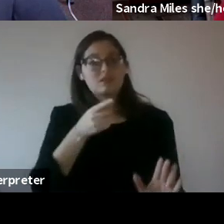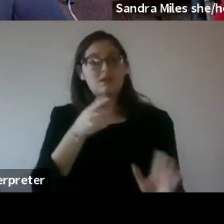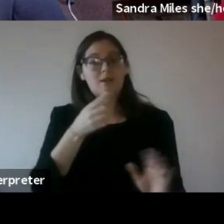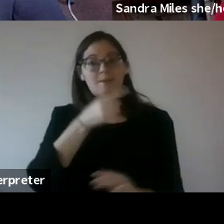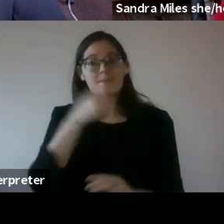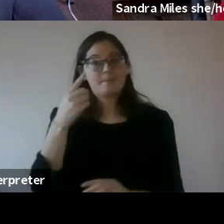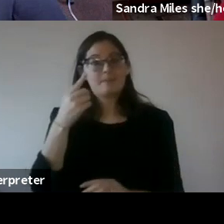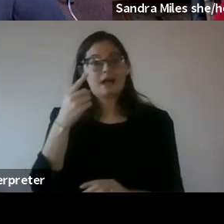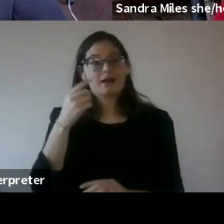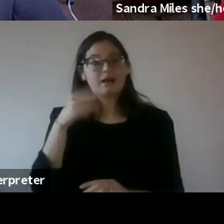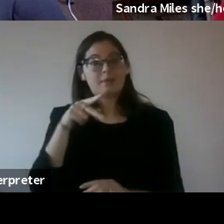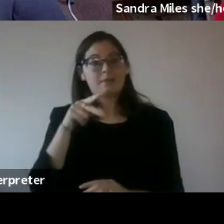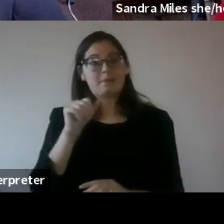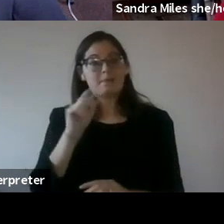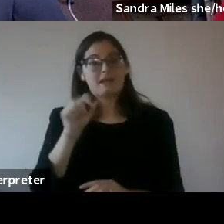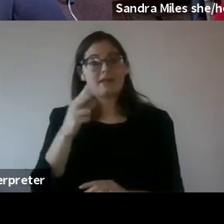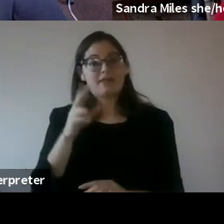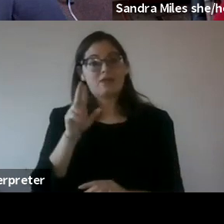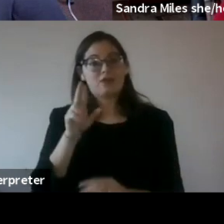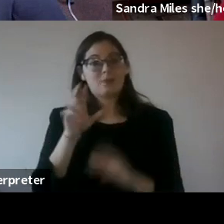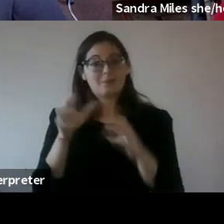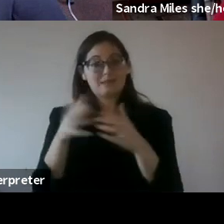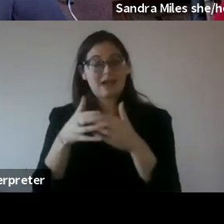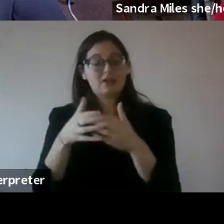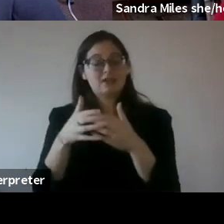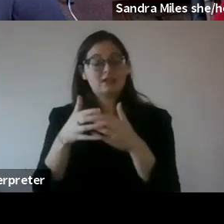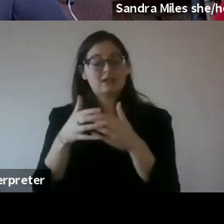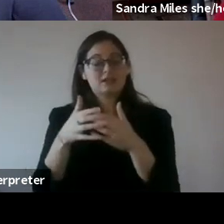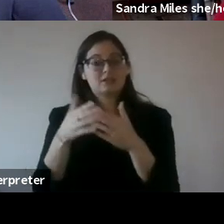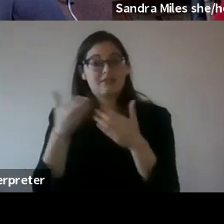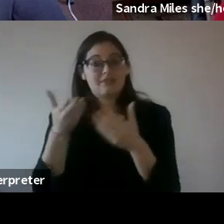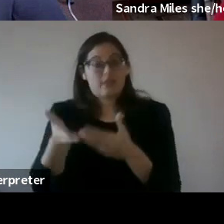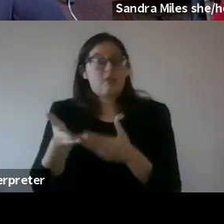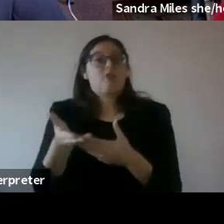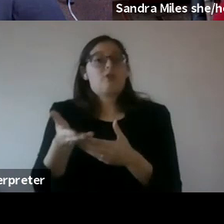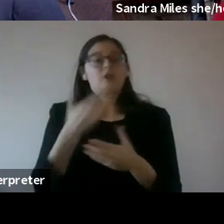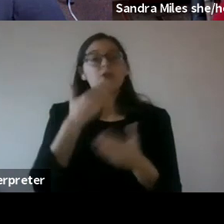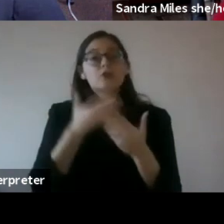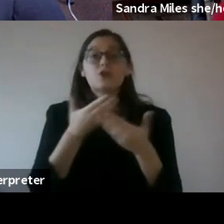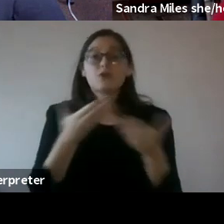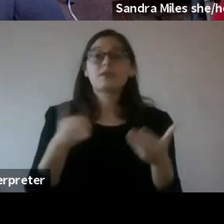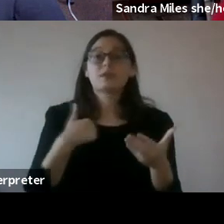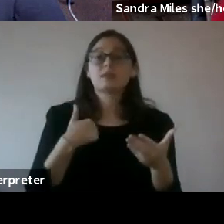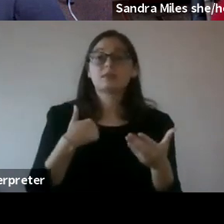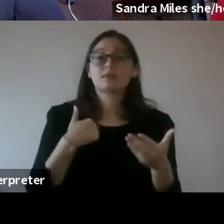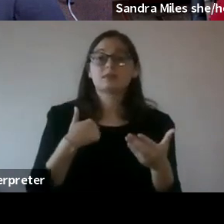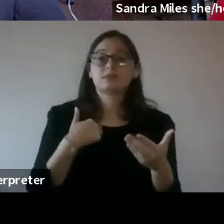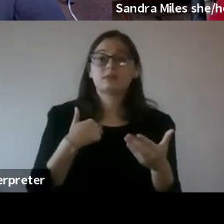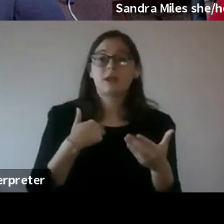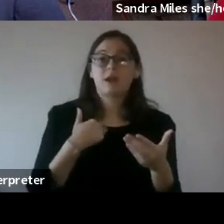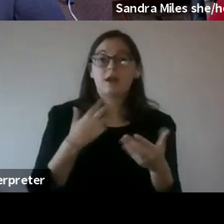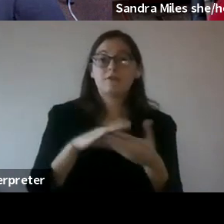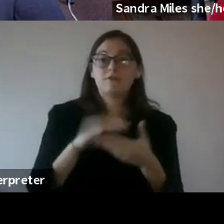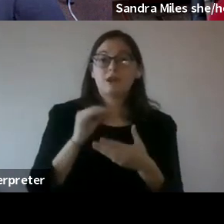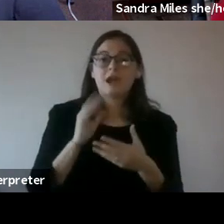Panther battalion that is there. And the good thing that I have found is that our